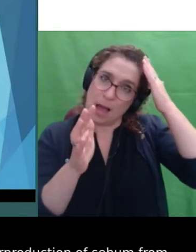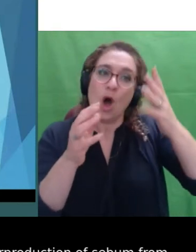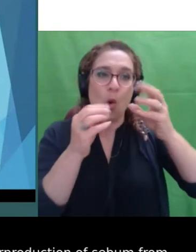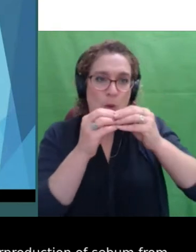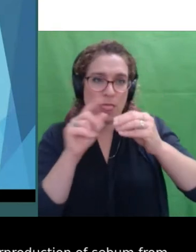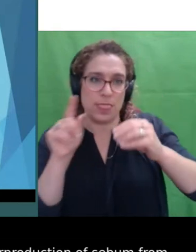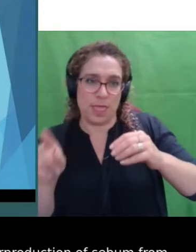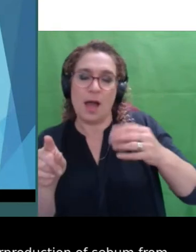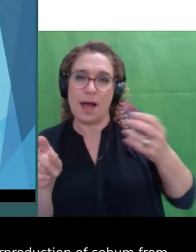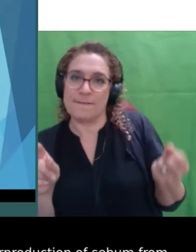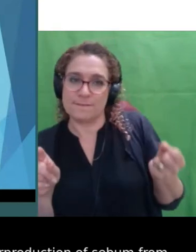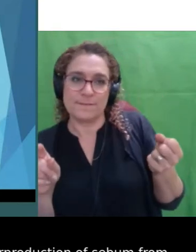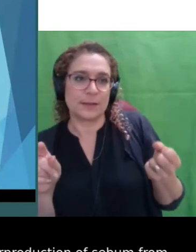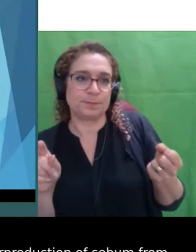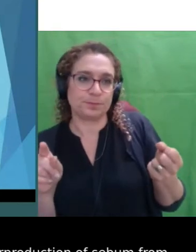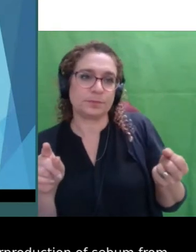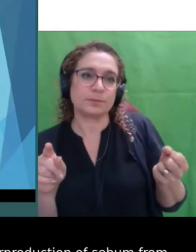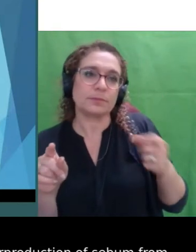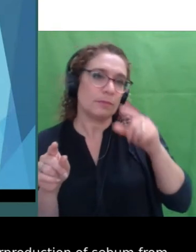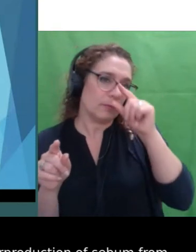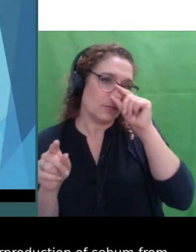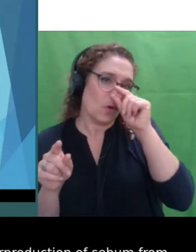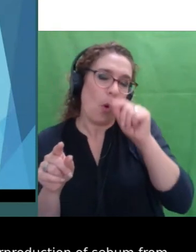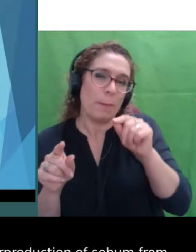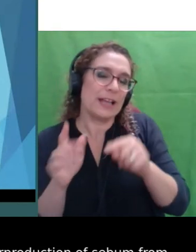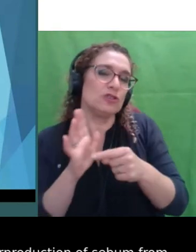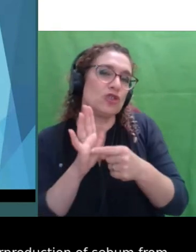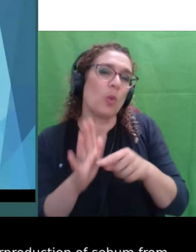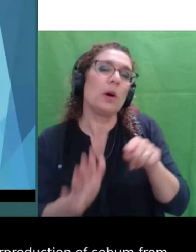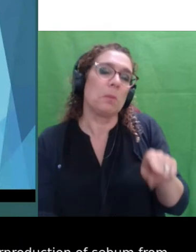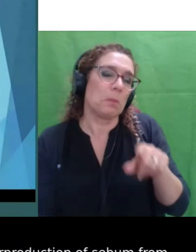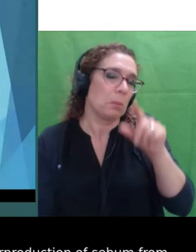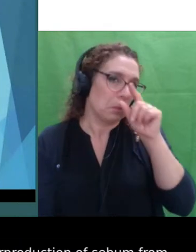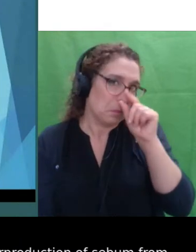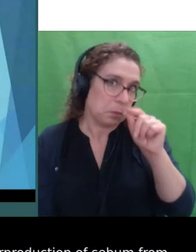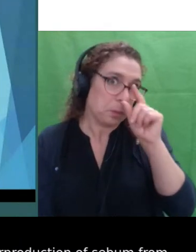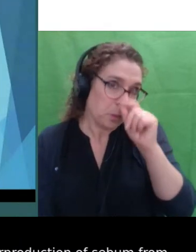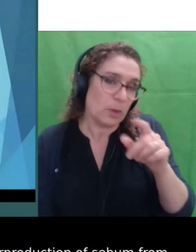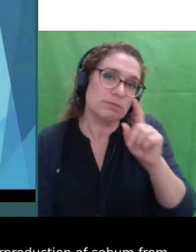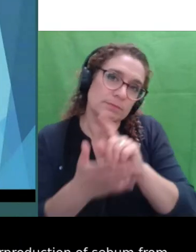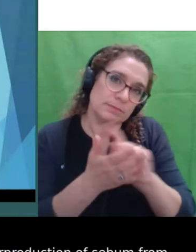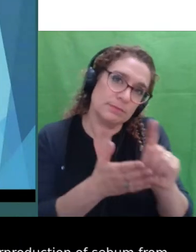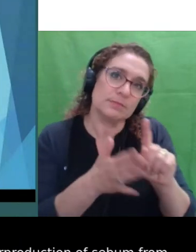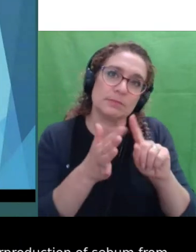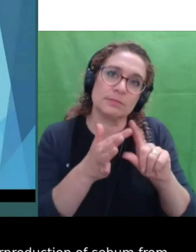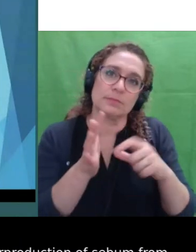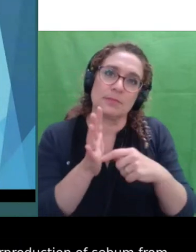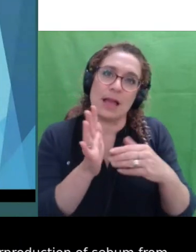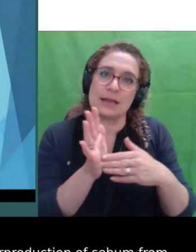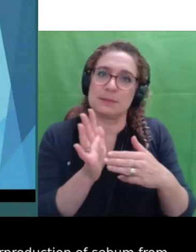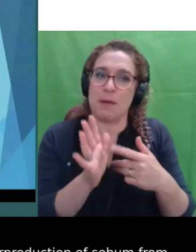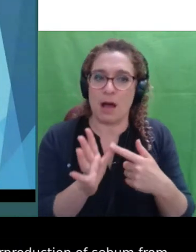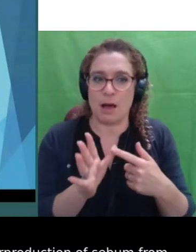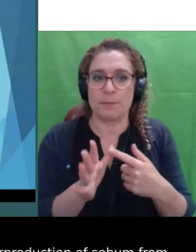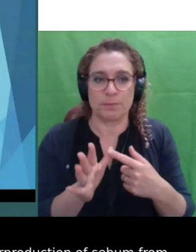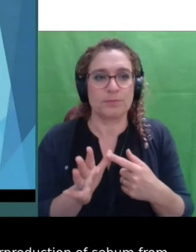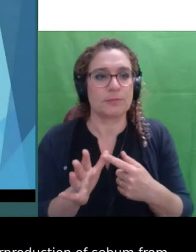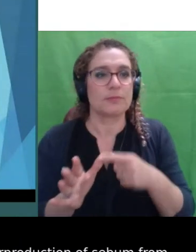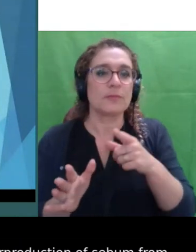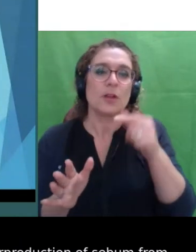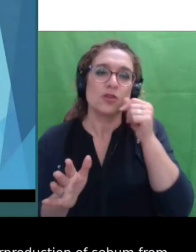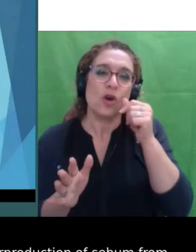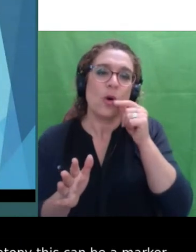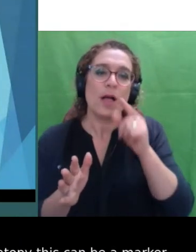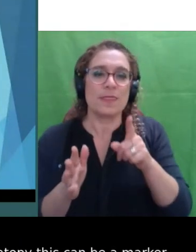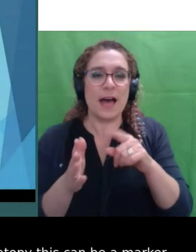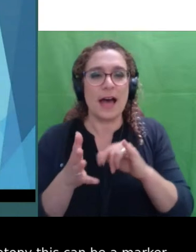history of atopi this can be a marker for them developing atopic eczema and you know for sure when separate dermatitis has